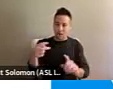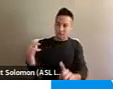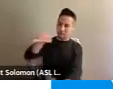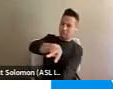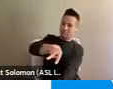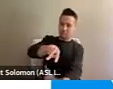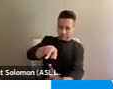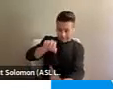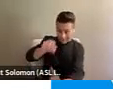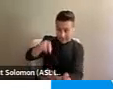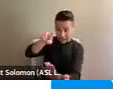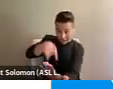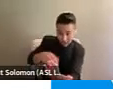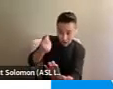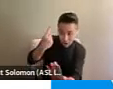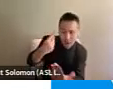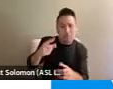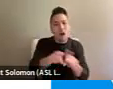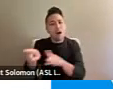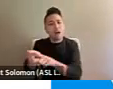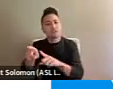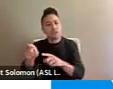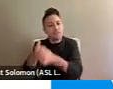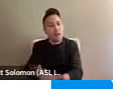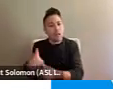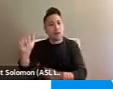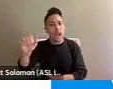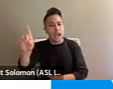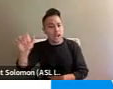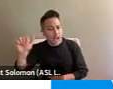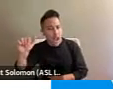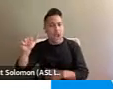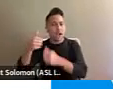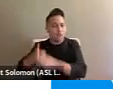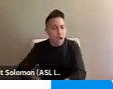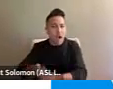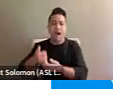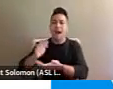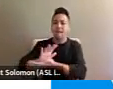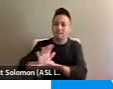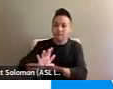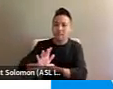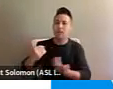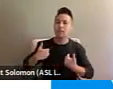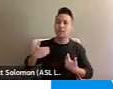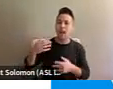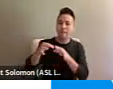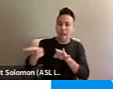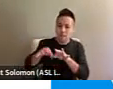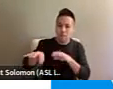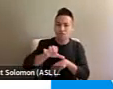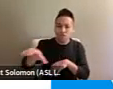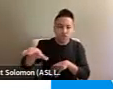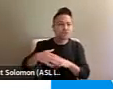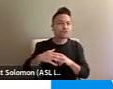technical accessibility, like ADA compliance, and videos that are closed caption, etc.